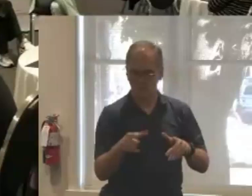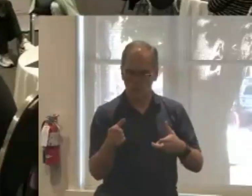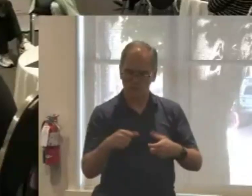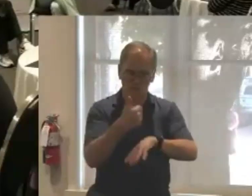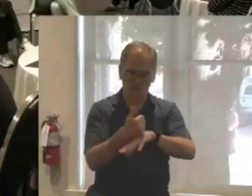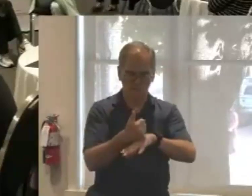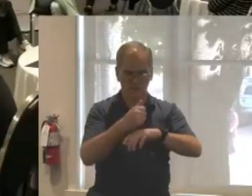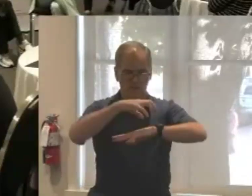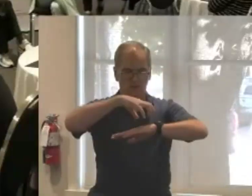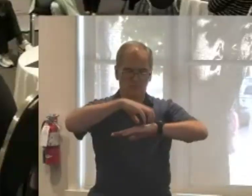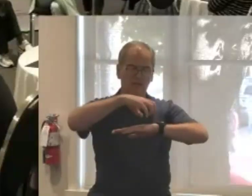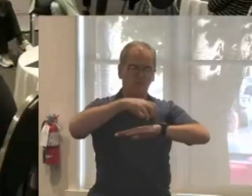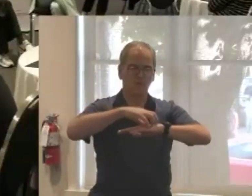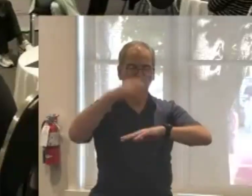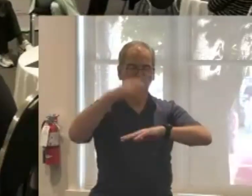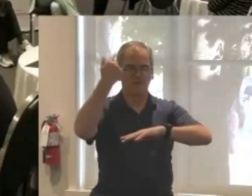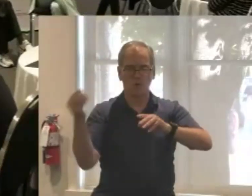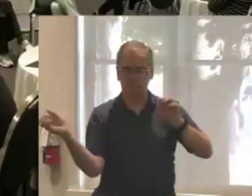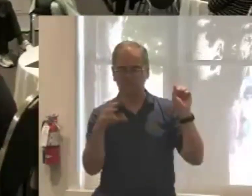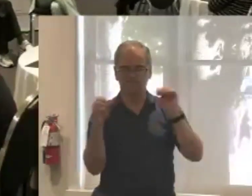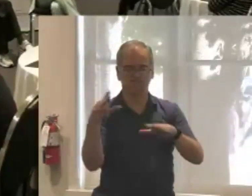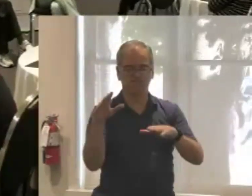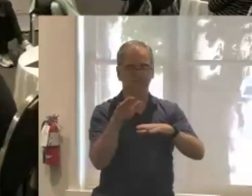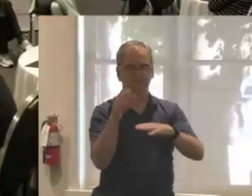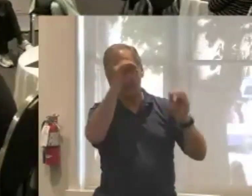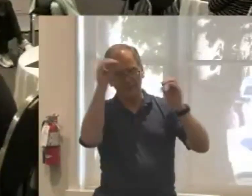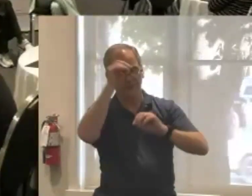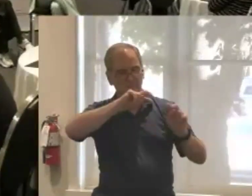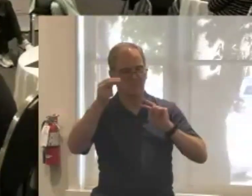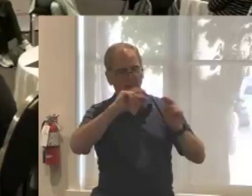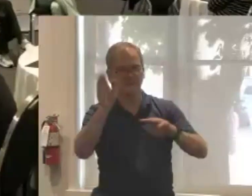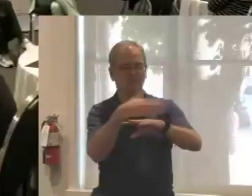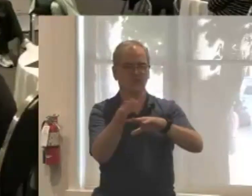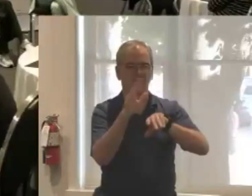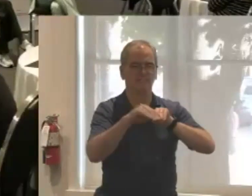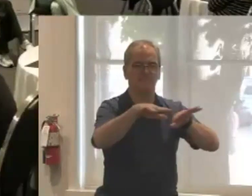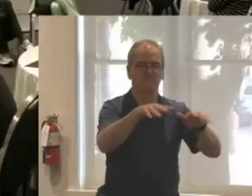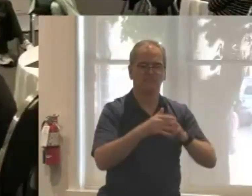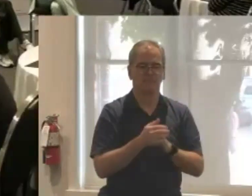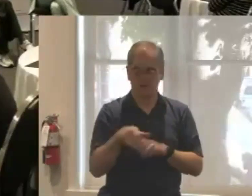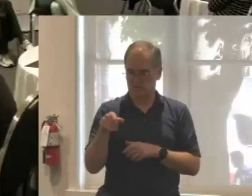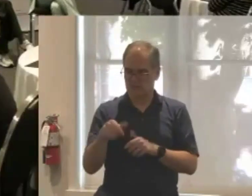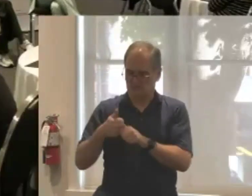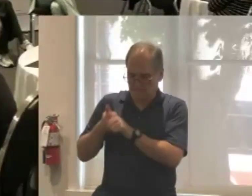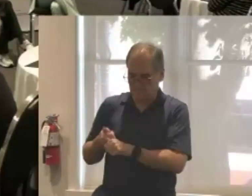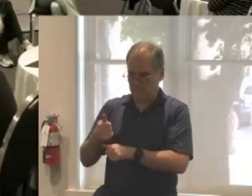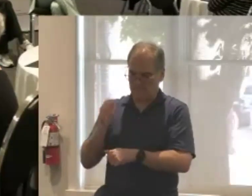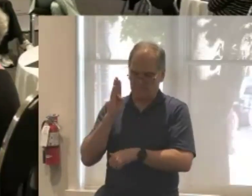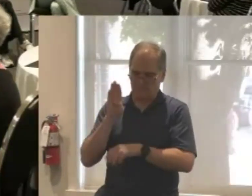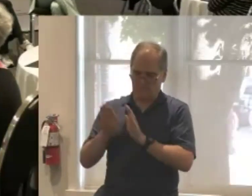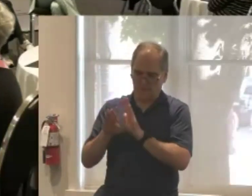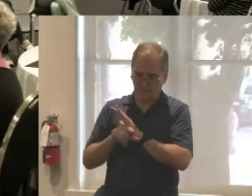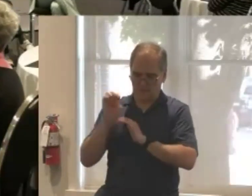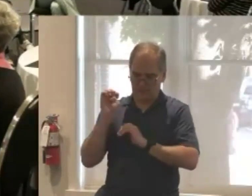diverse opinion and perspectives. With background in the international education and BA in political science